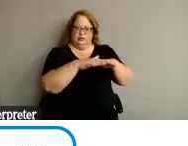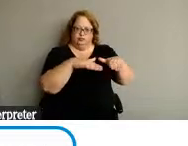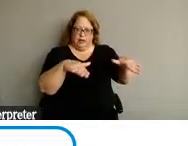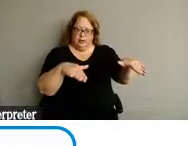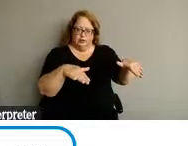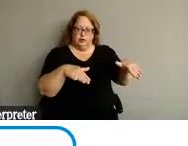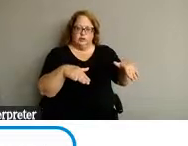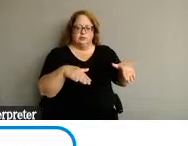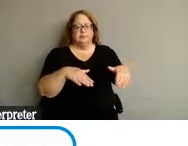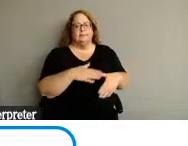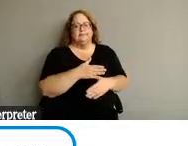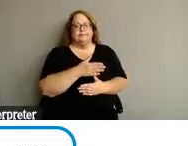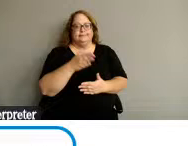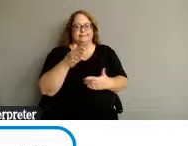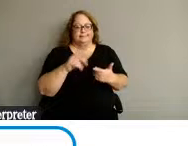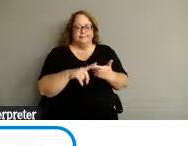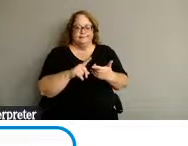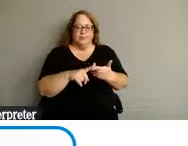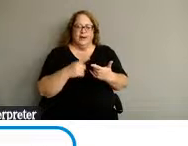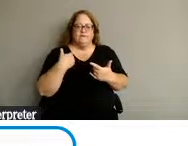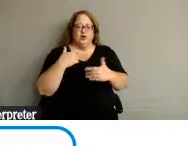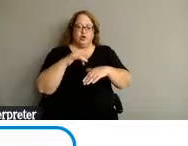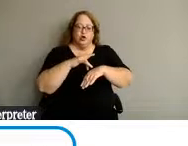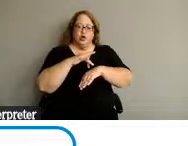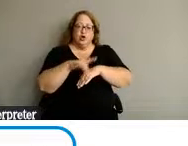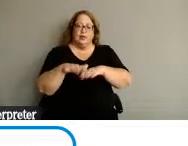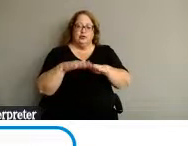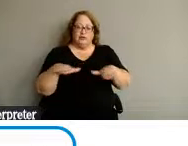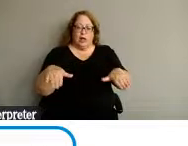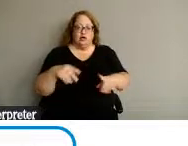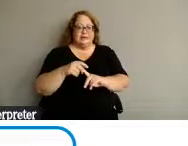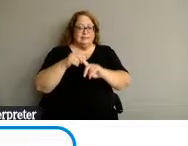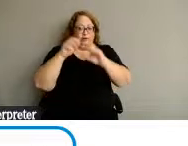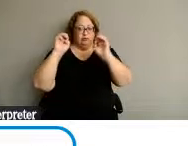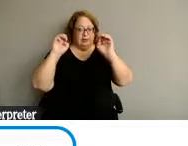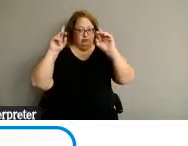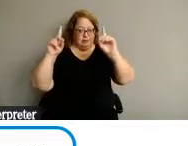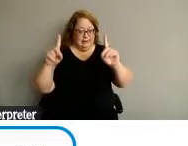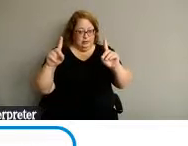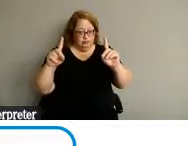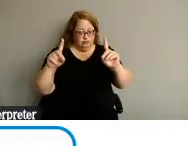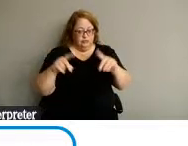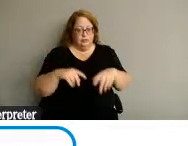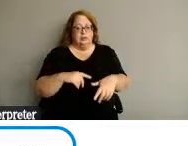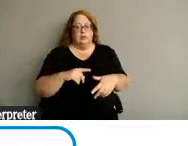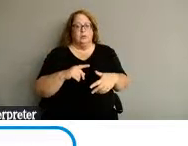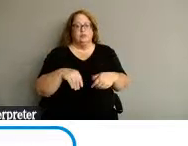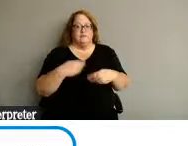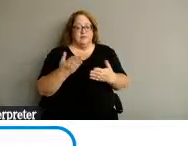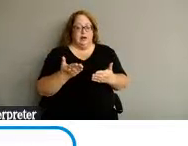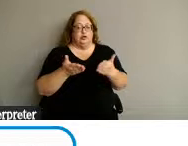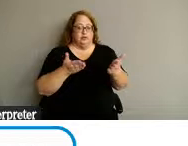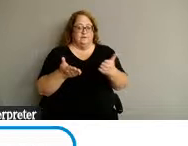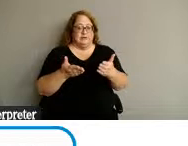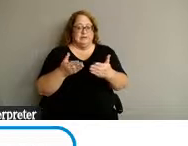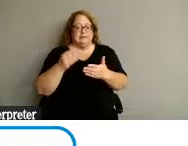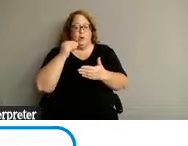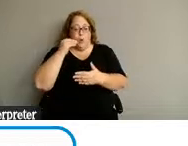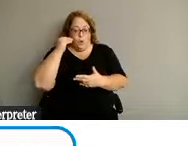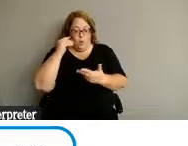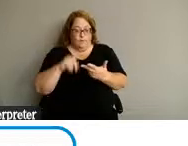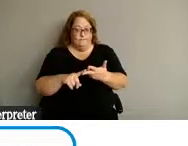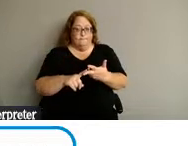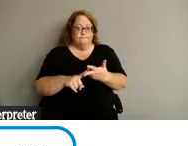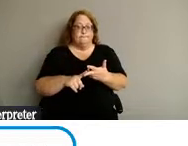setting. We also have the early childhood special education setting. We provide services within the home,